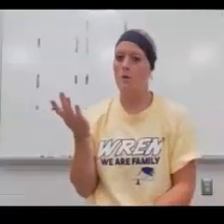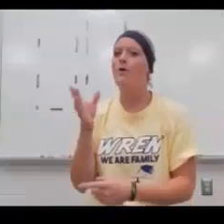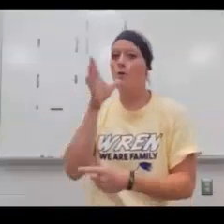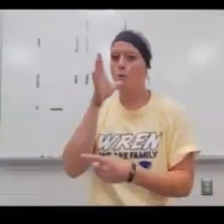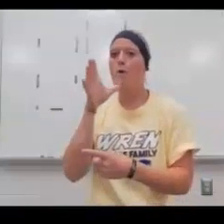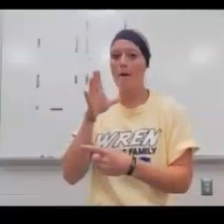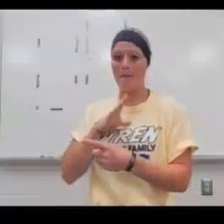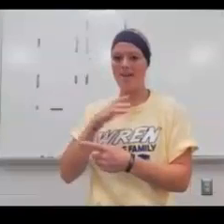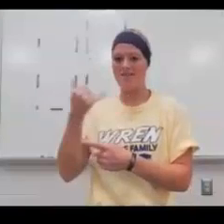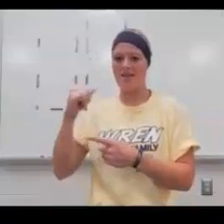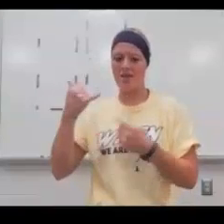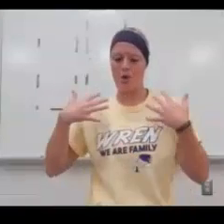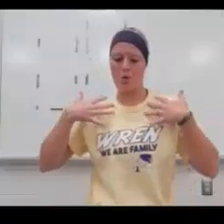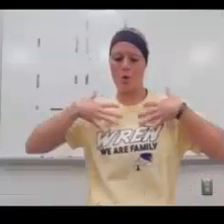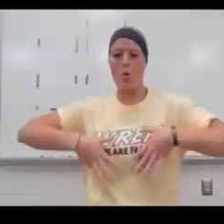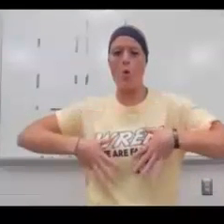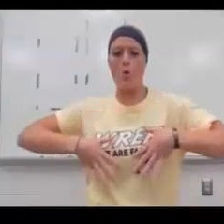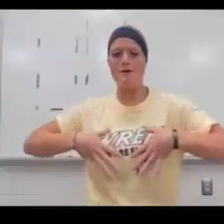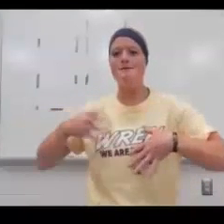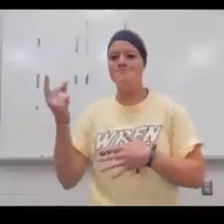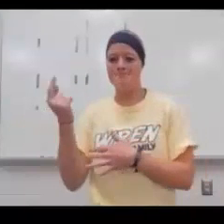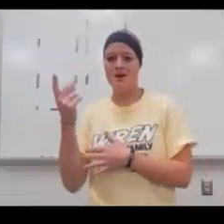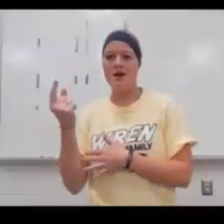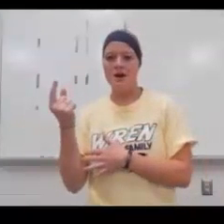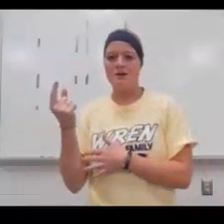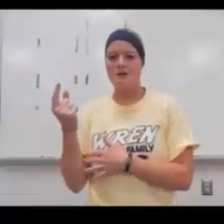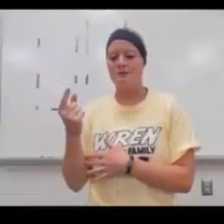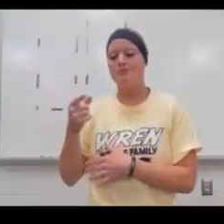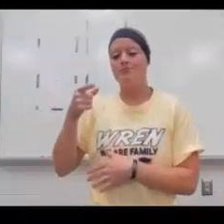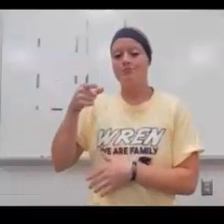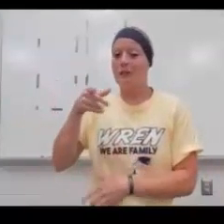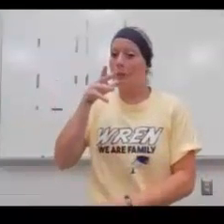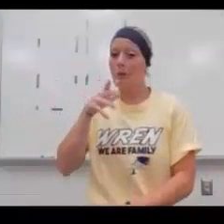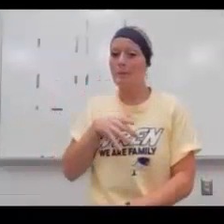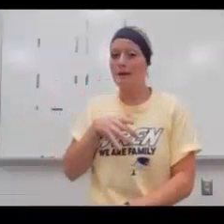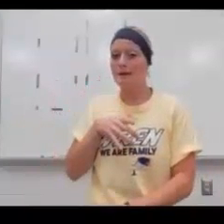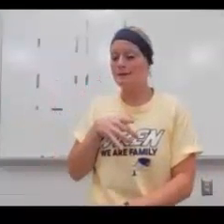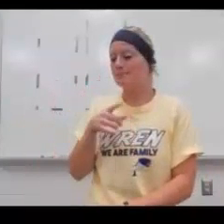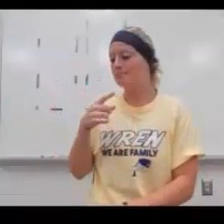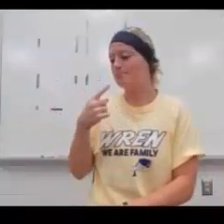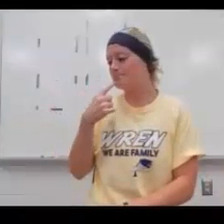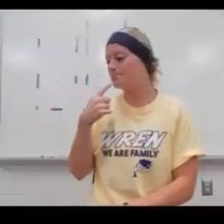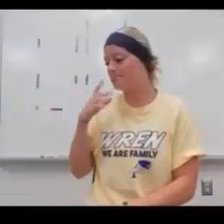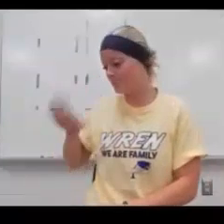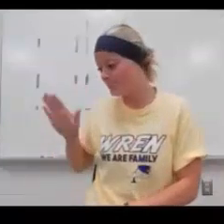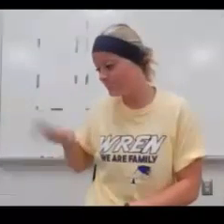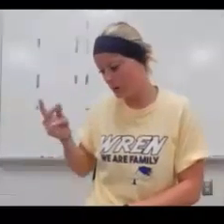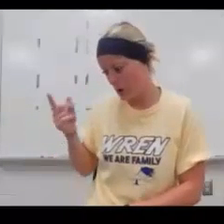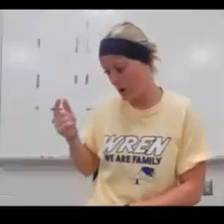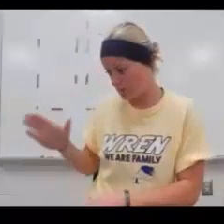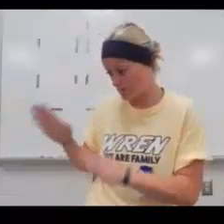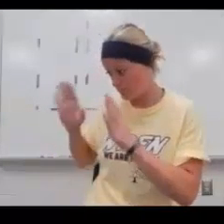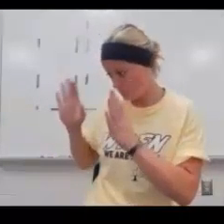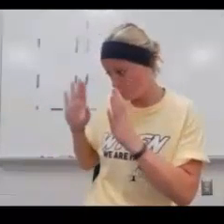What's this dog doing? Oh, you see the woman in the yellow coat and the dog? The